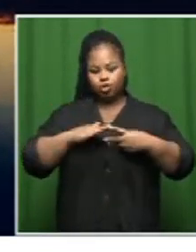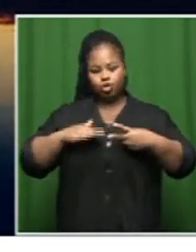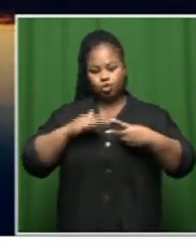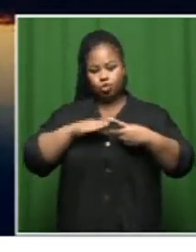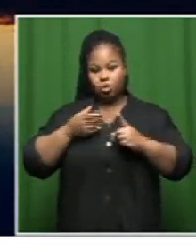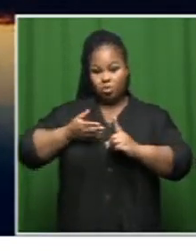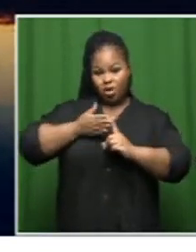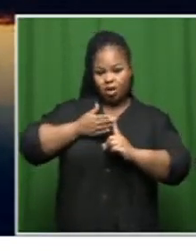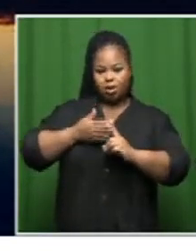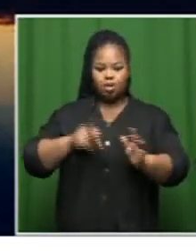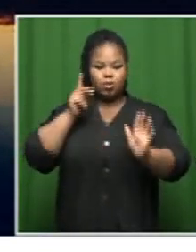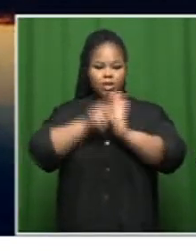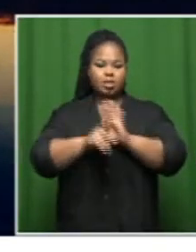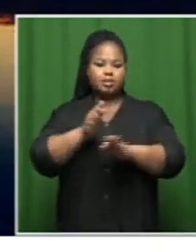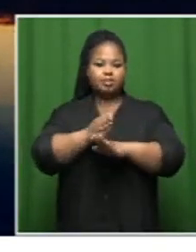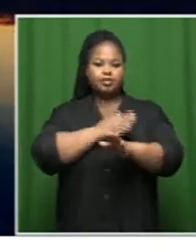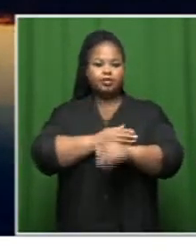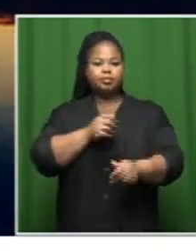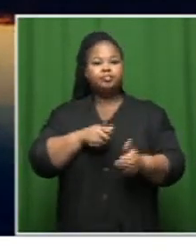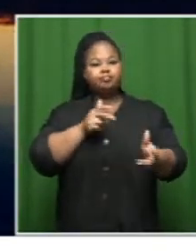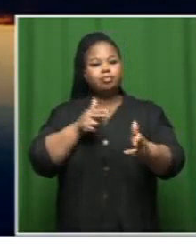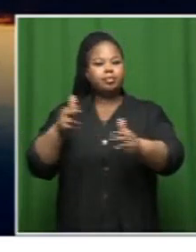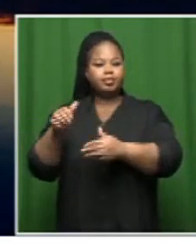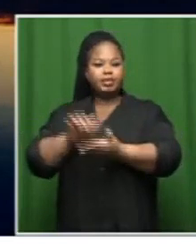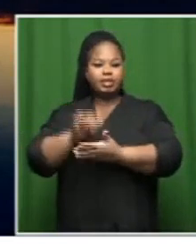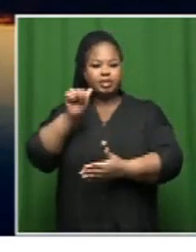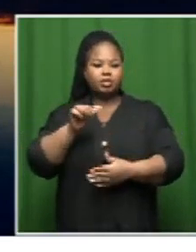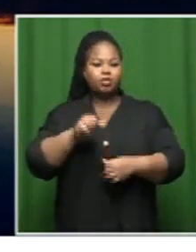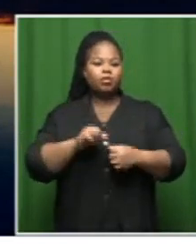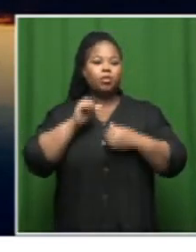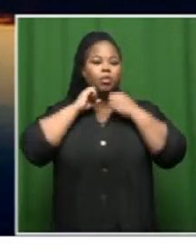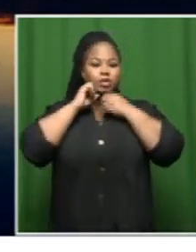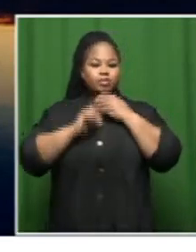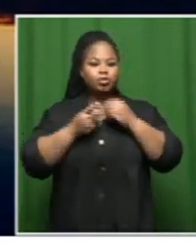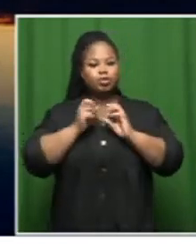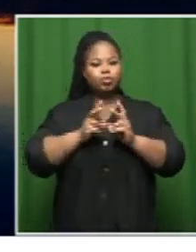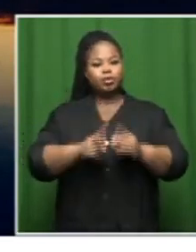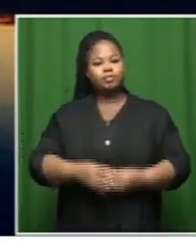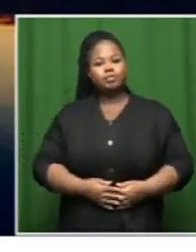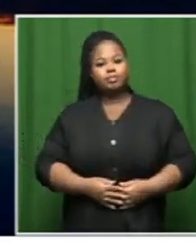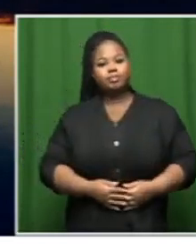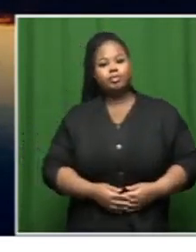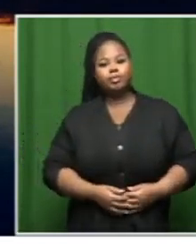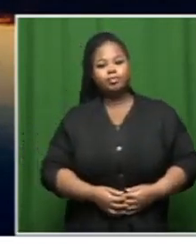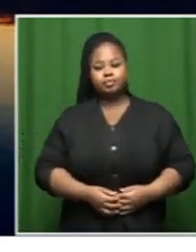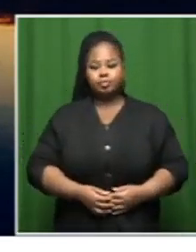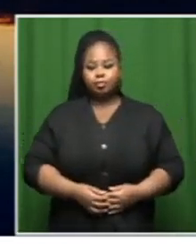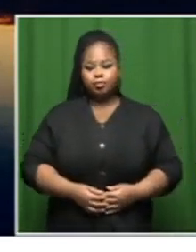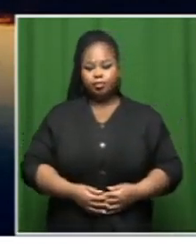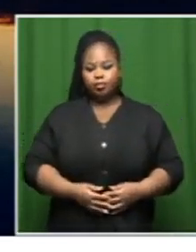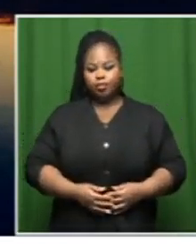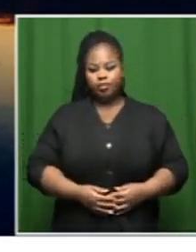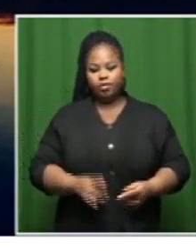was killed in the lead-up to the massacre of the 16th of August 2012. But in the meantime,